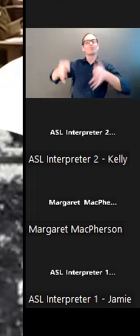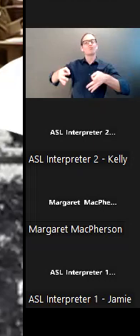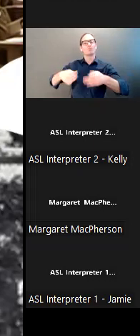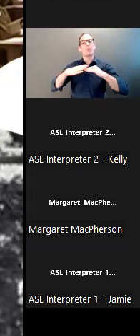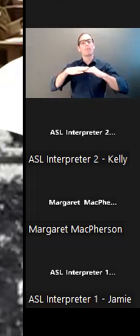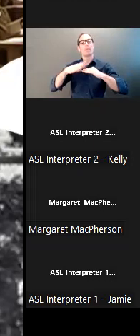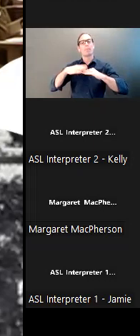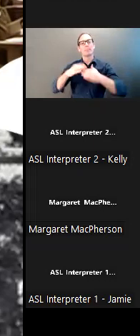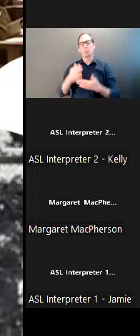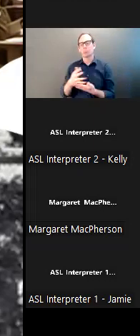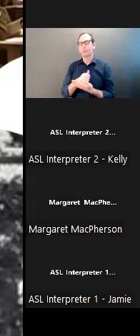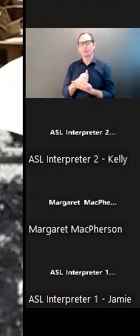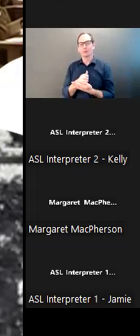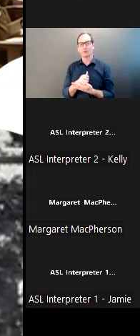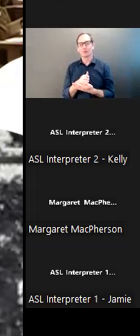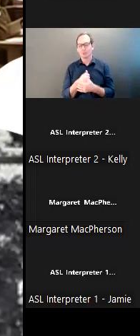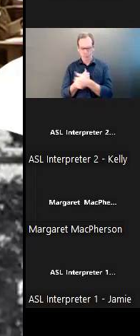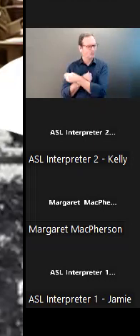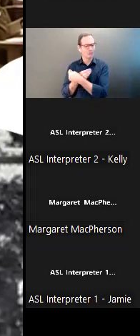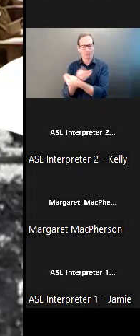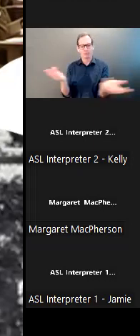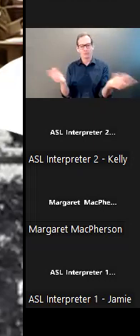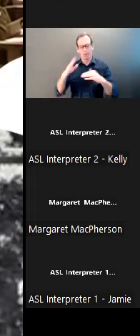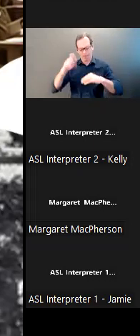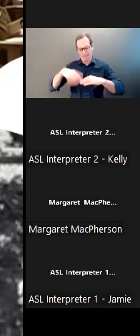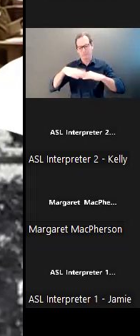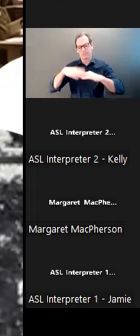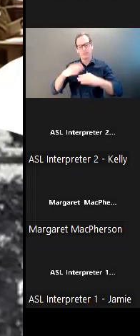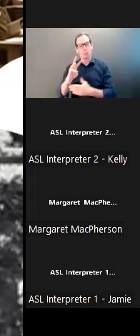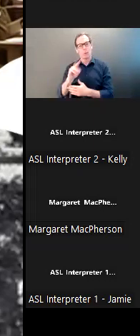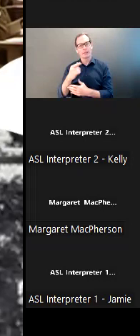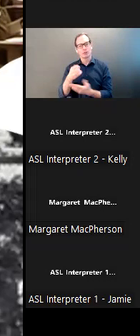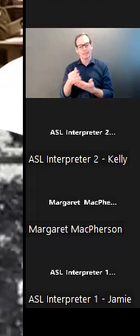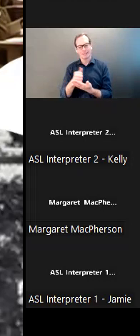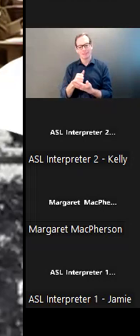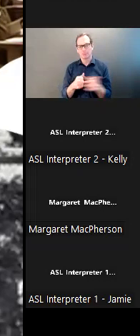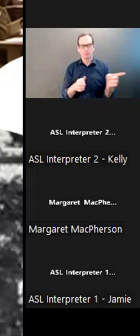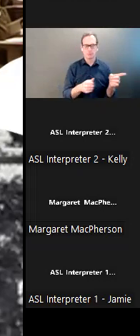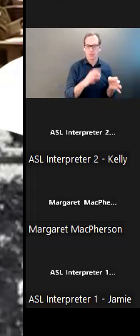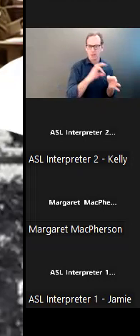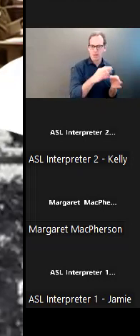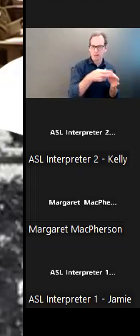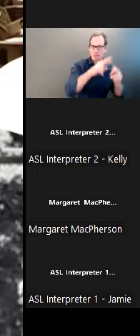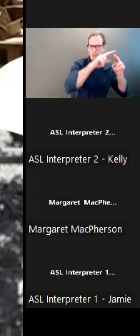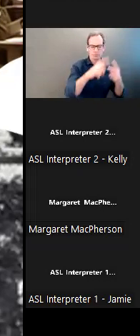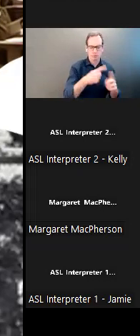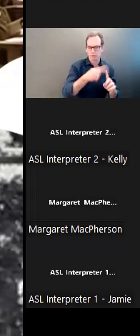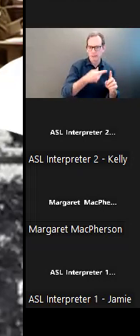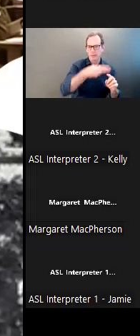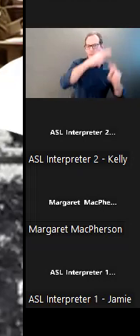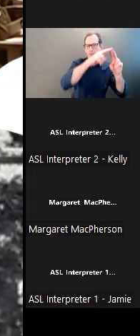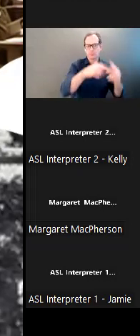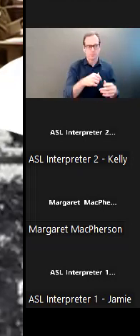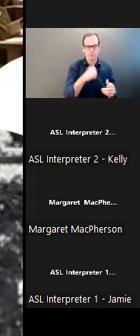is not sustainable in terms of rent and food, and especially now as we see with inflation going up and up, that is a choice that